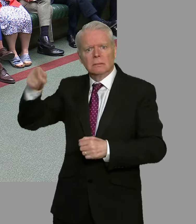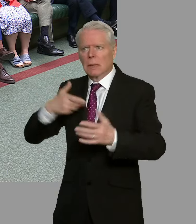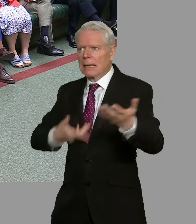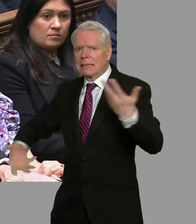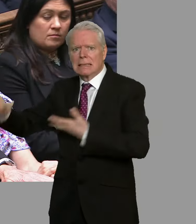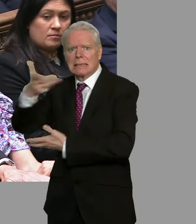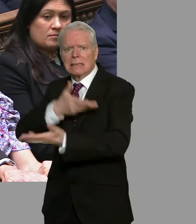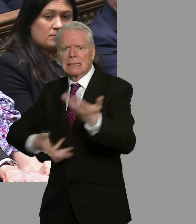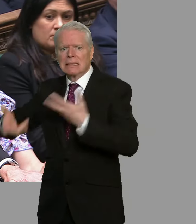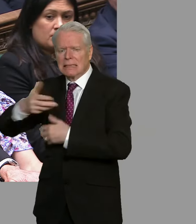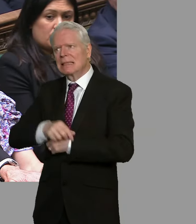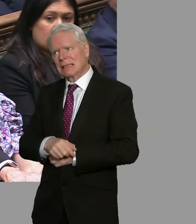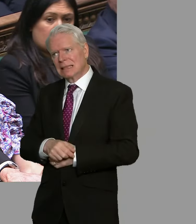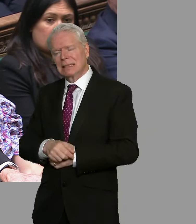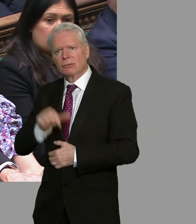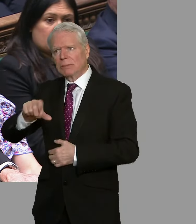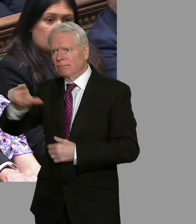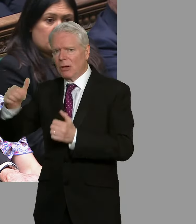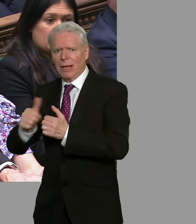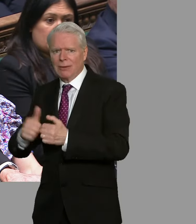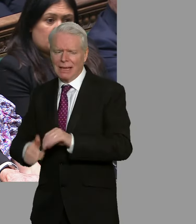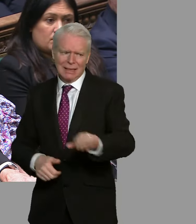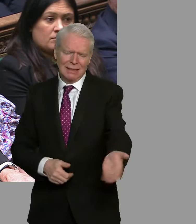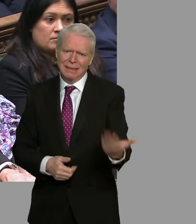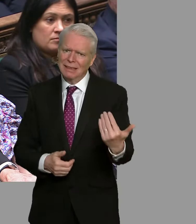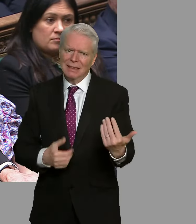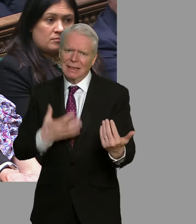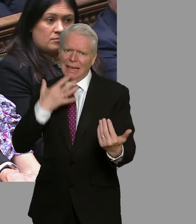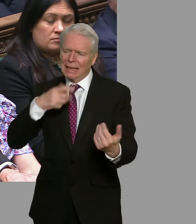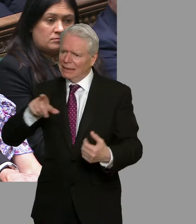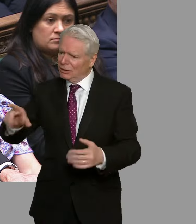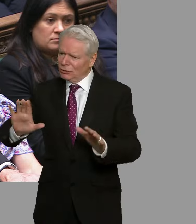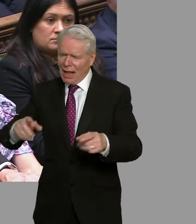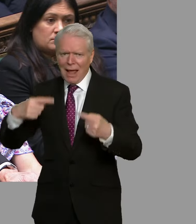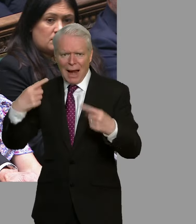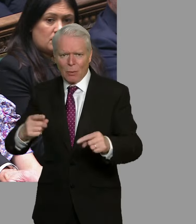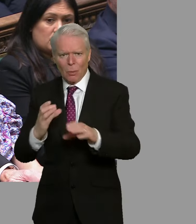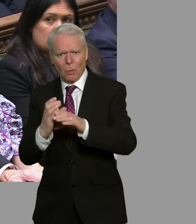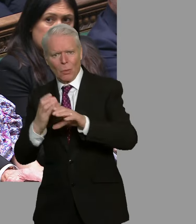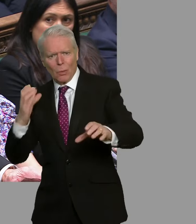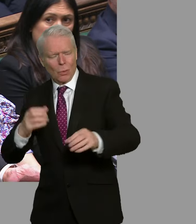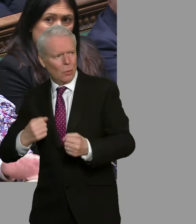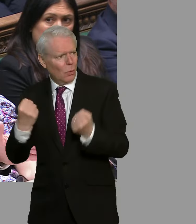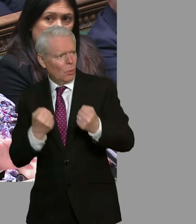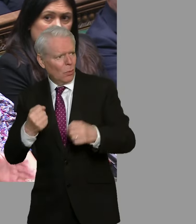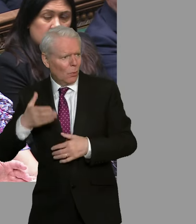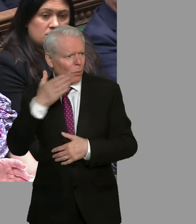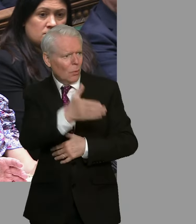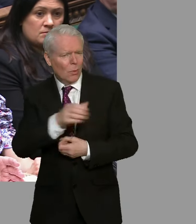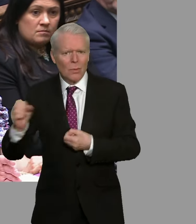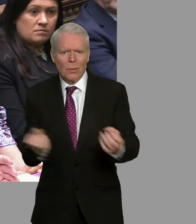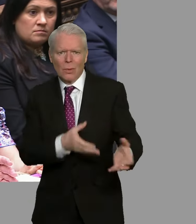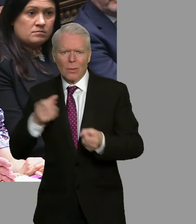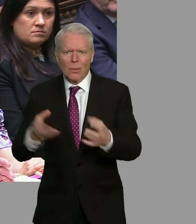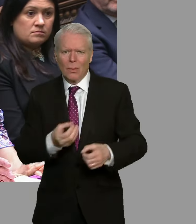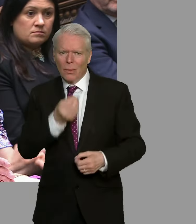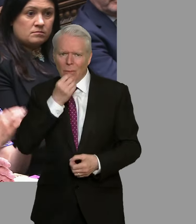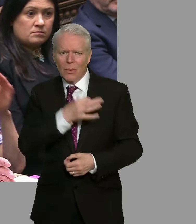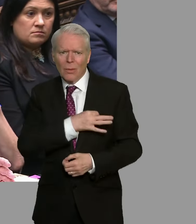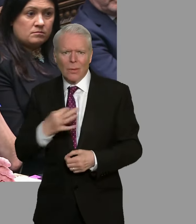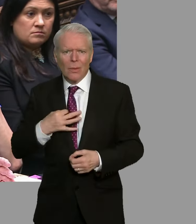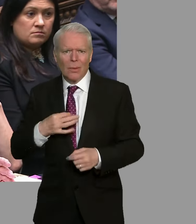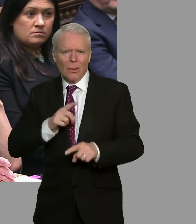and that work is going on through my team 24/7. I do believe that is the initial action that needs to be